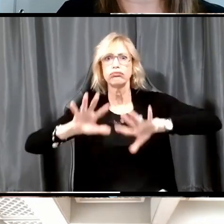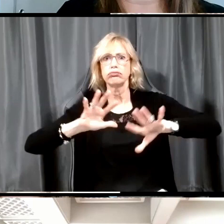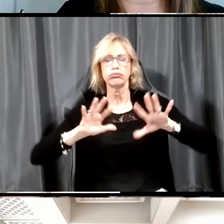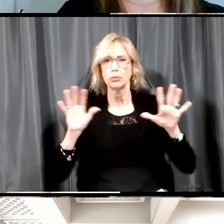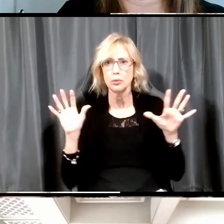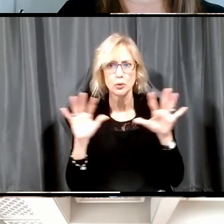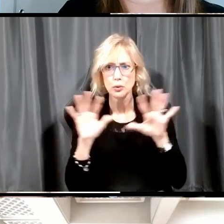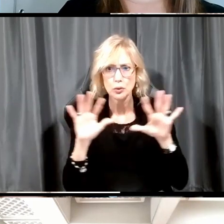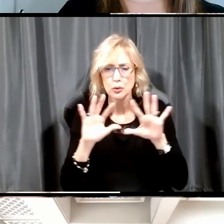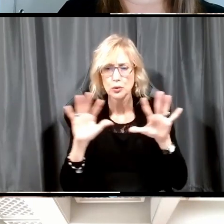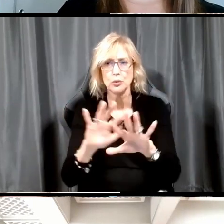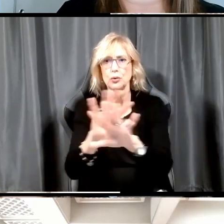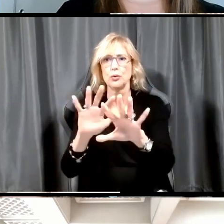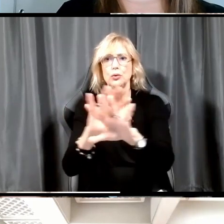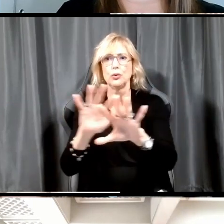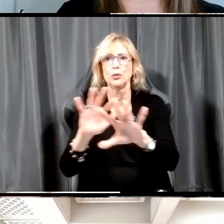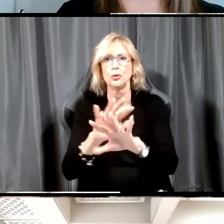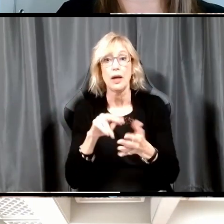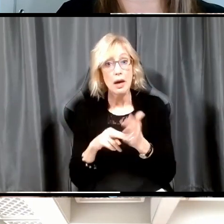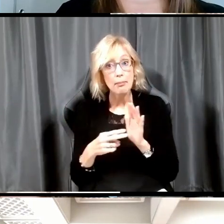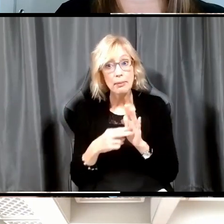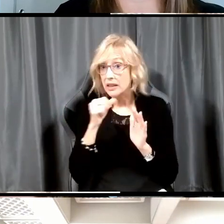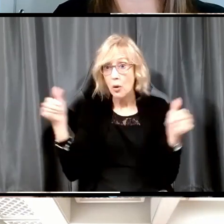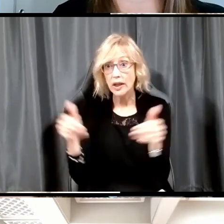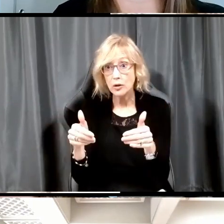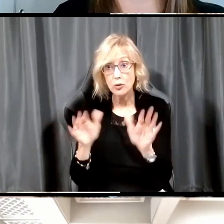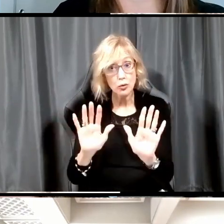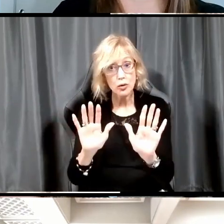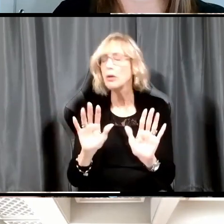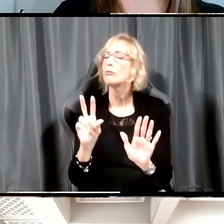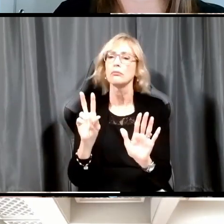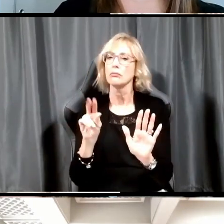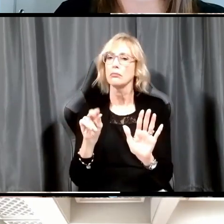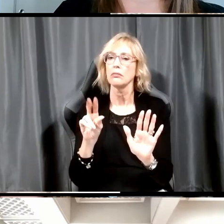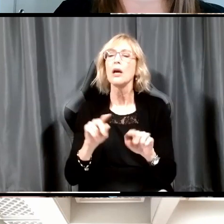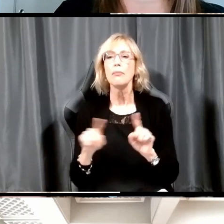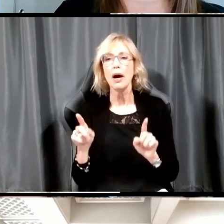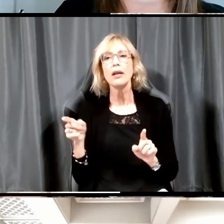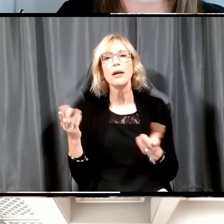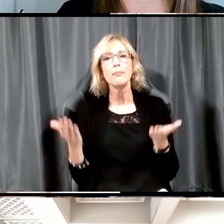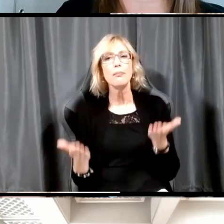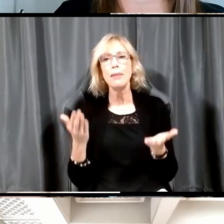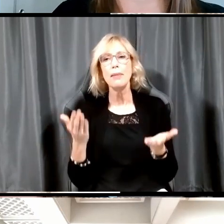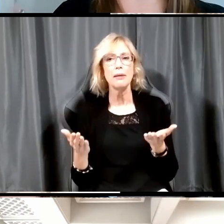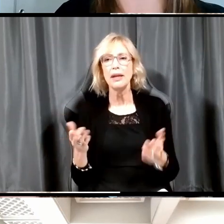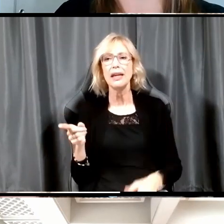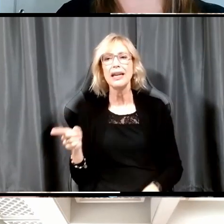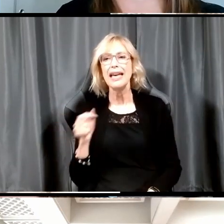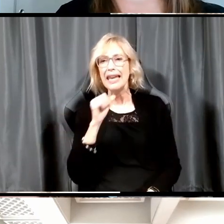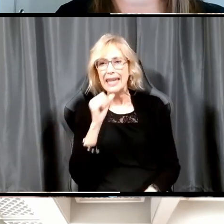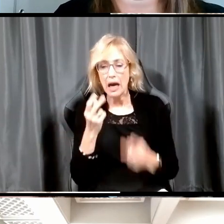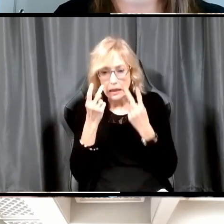CVI. Again, it's not to say that we don't introduce it. It's to say that they may not gain the